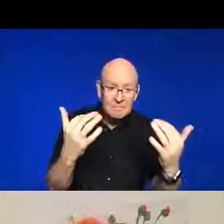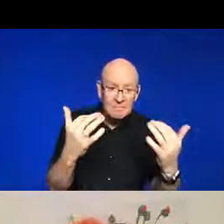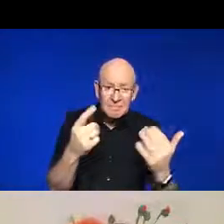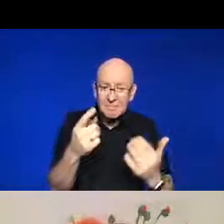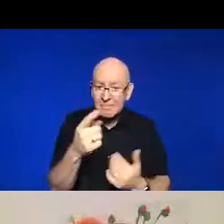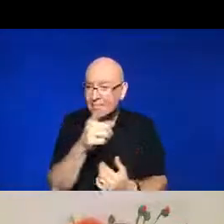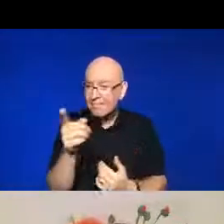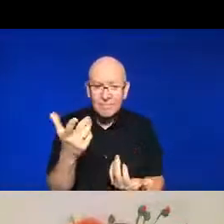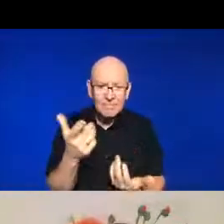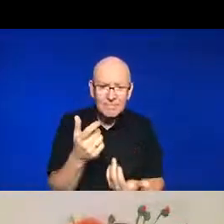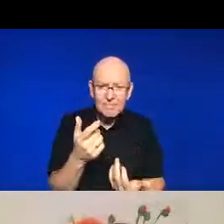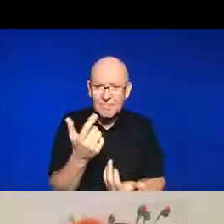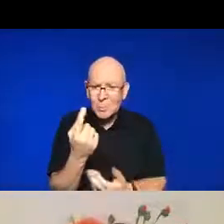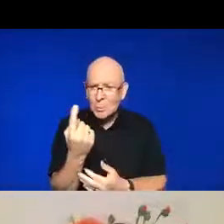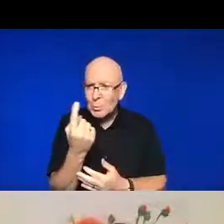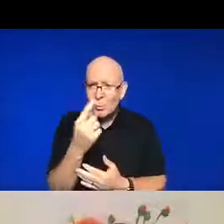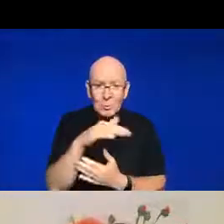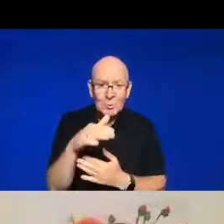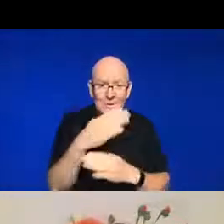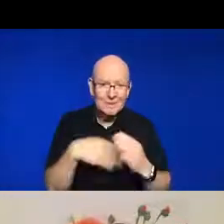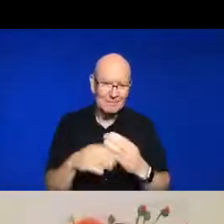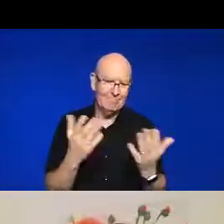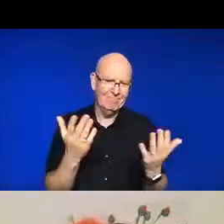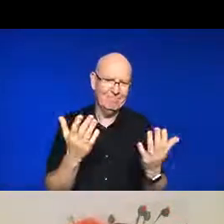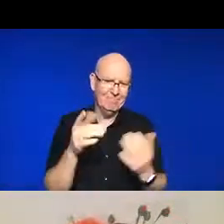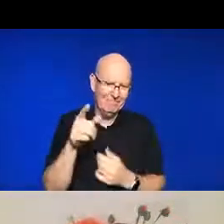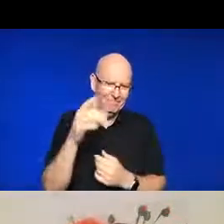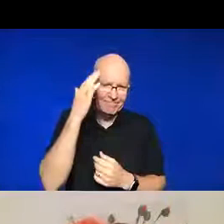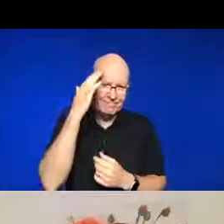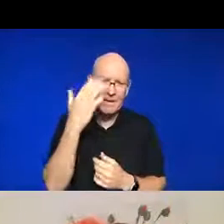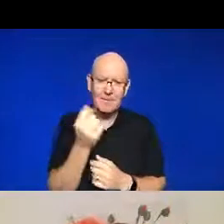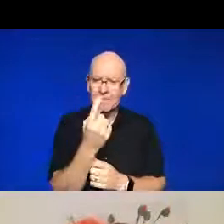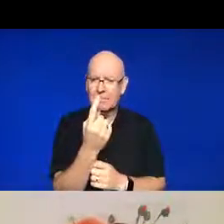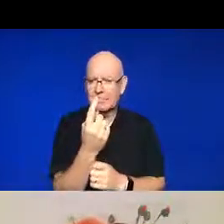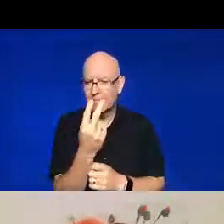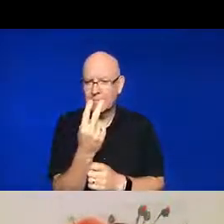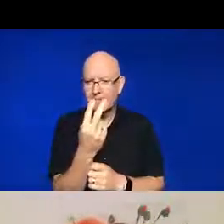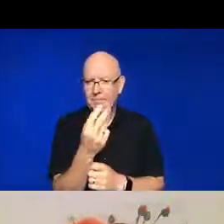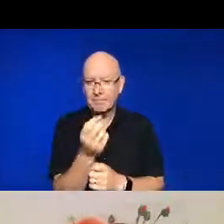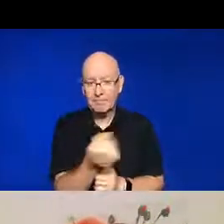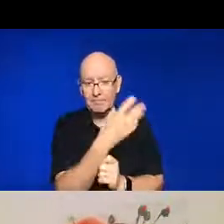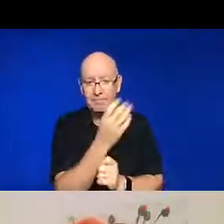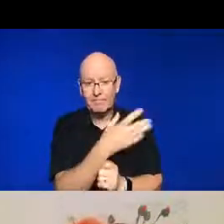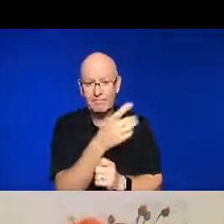you want to share this presentation with others who couldn't participate, there will be some background that,